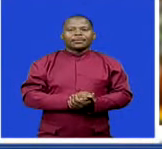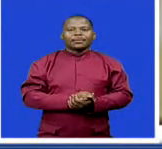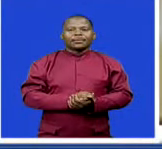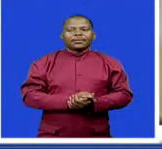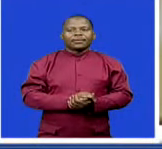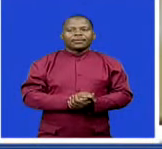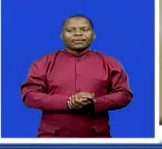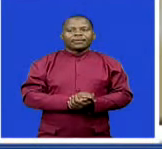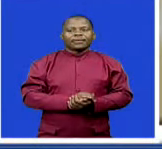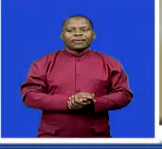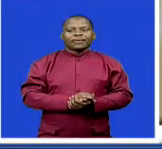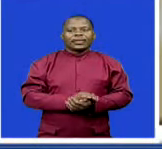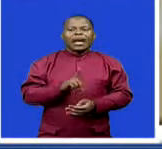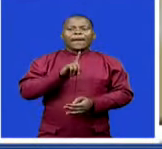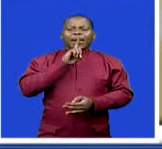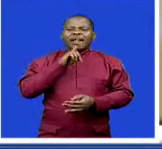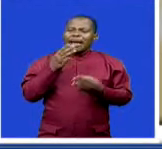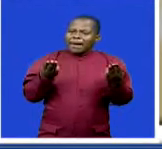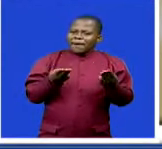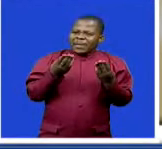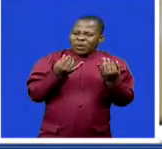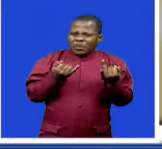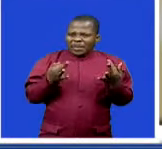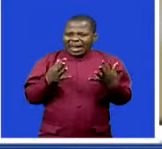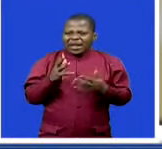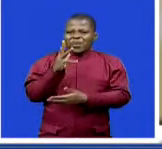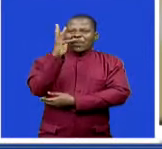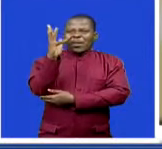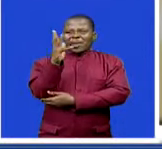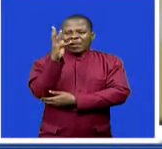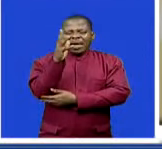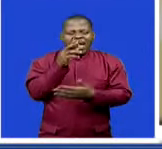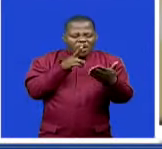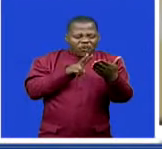obtaining. Imajority akungibathe ngake ngabe